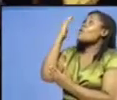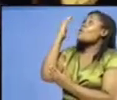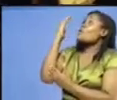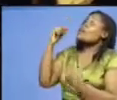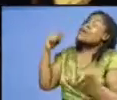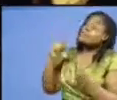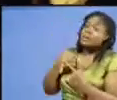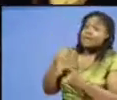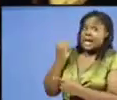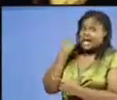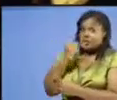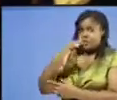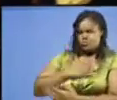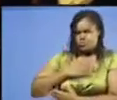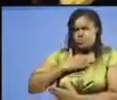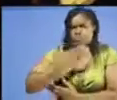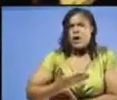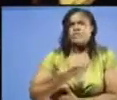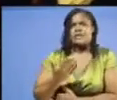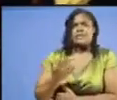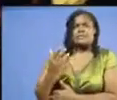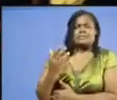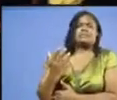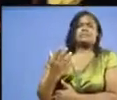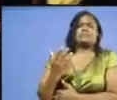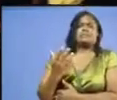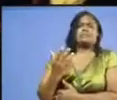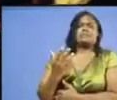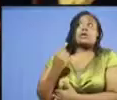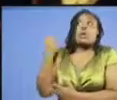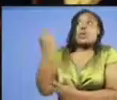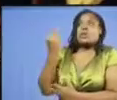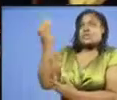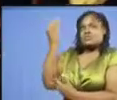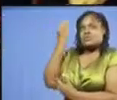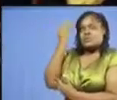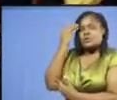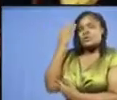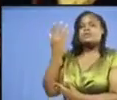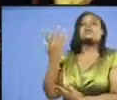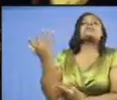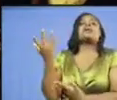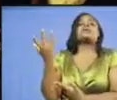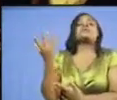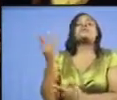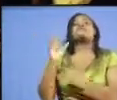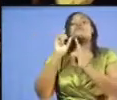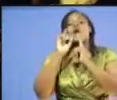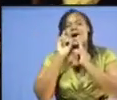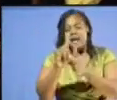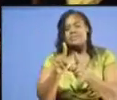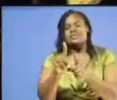him the faith that you know he knows it, your answer is already on the way.